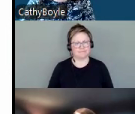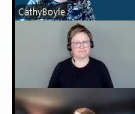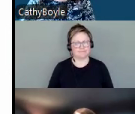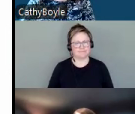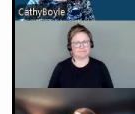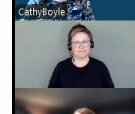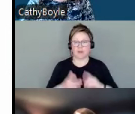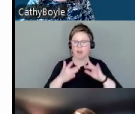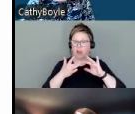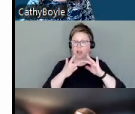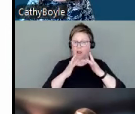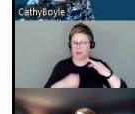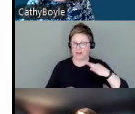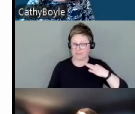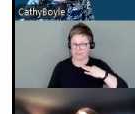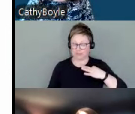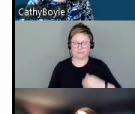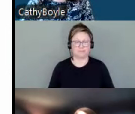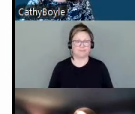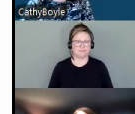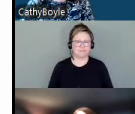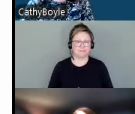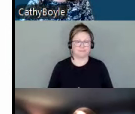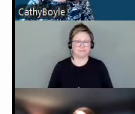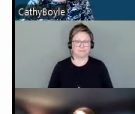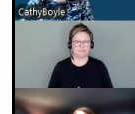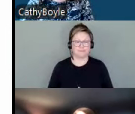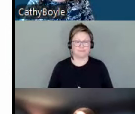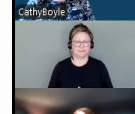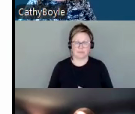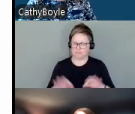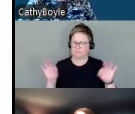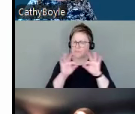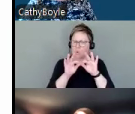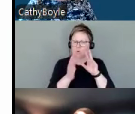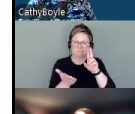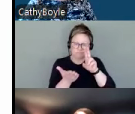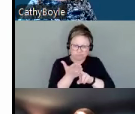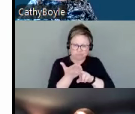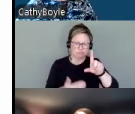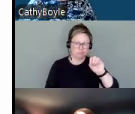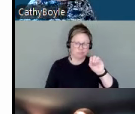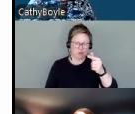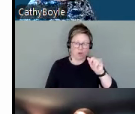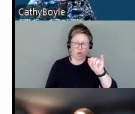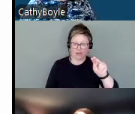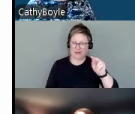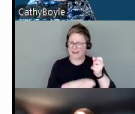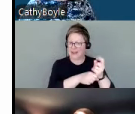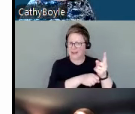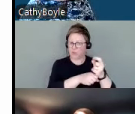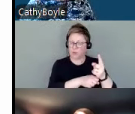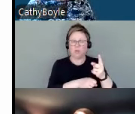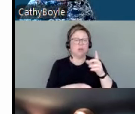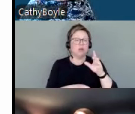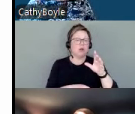For online applications, log in at least annually. Um, Actually, the Section 8 centralized